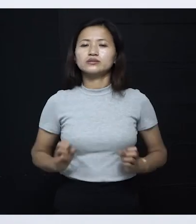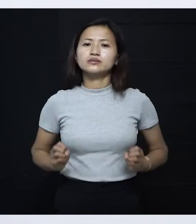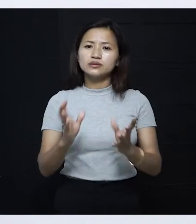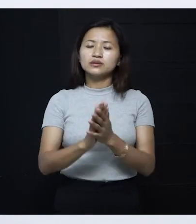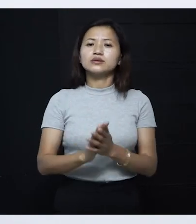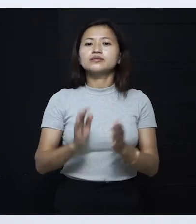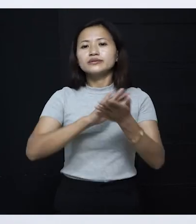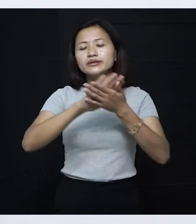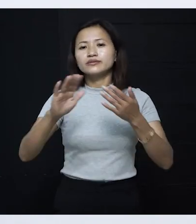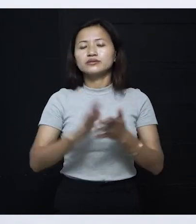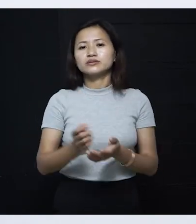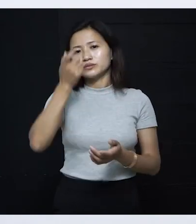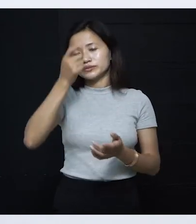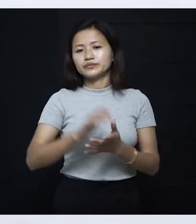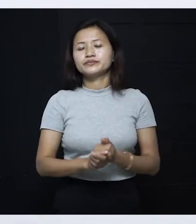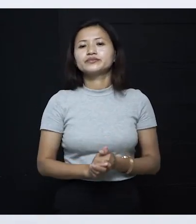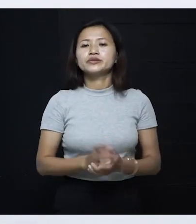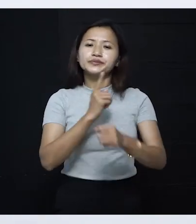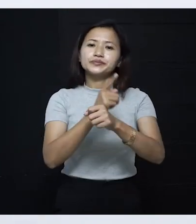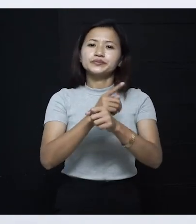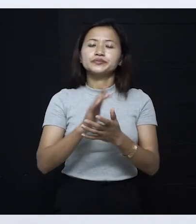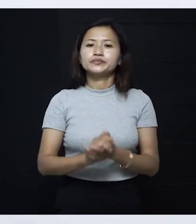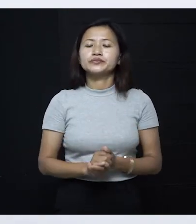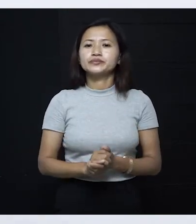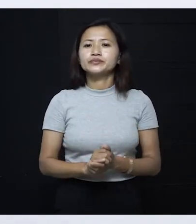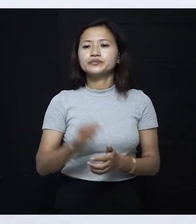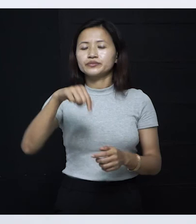resumes, you can clarify your doubts from your teacher.